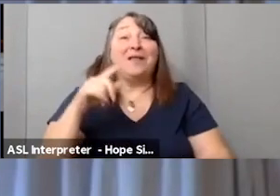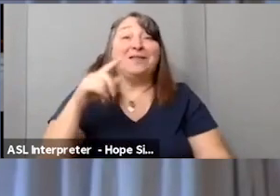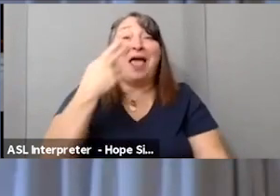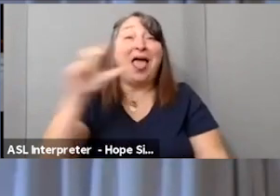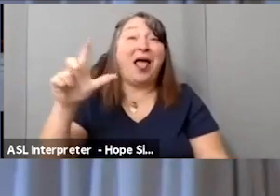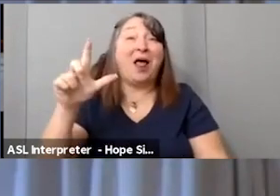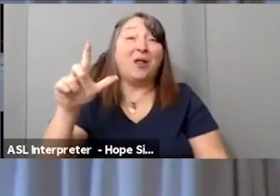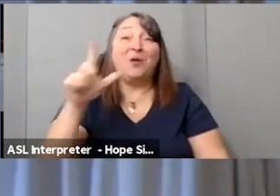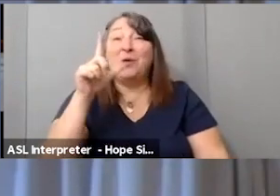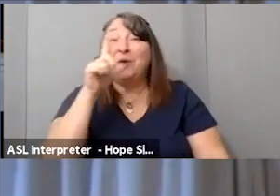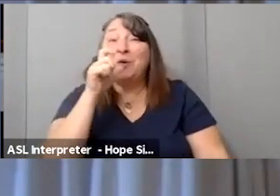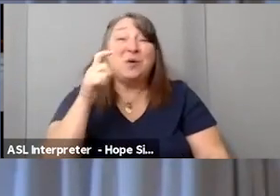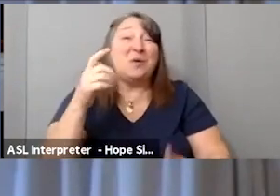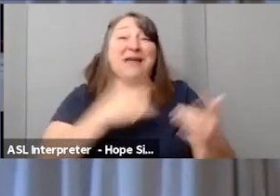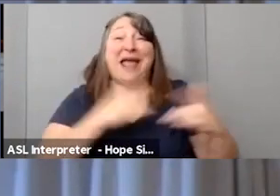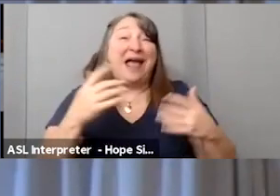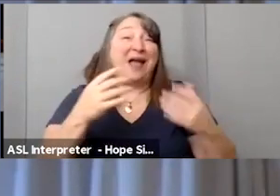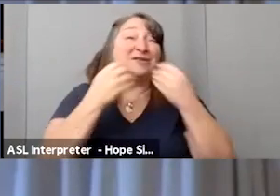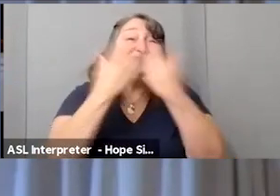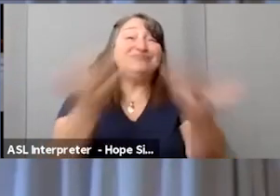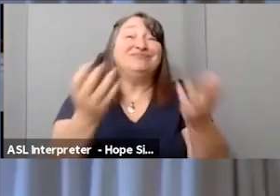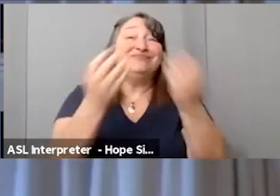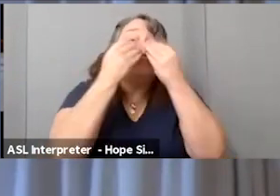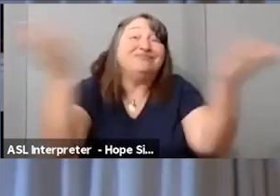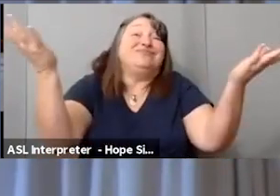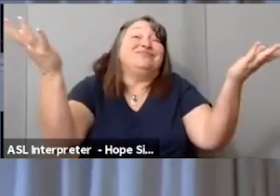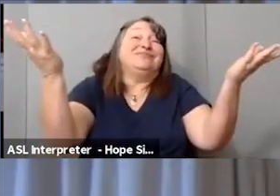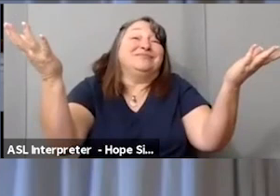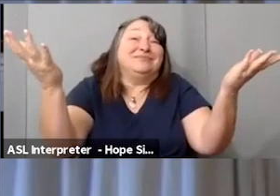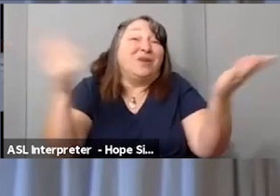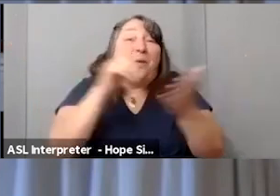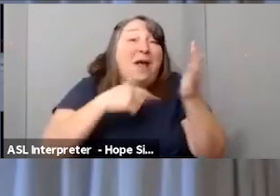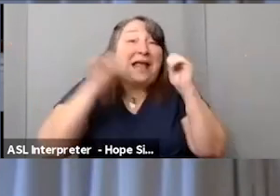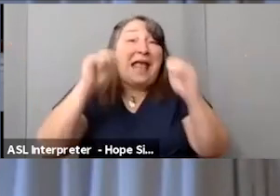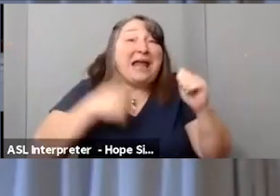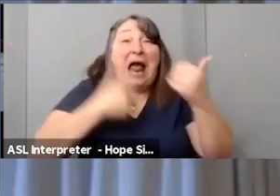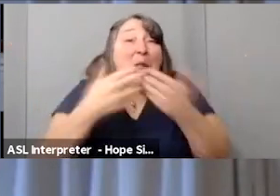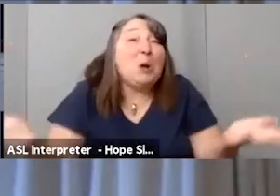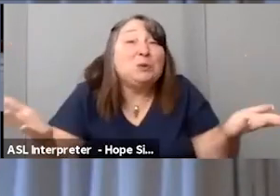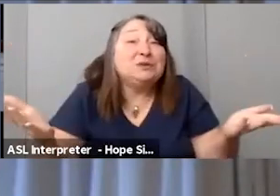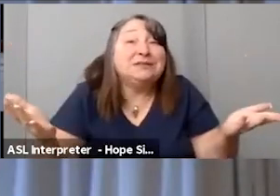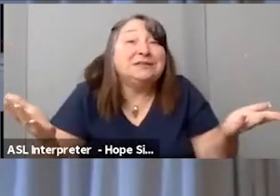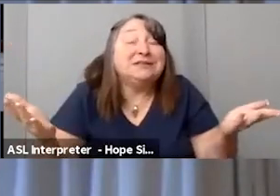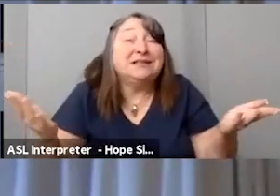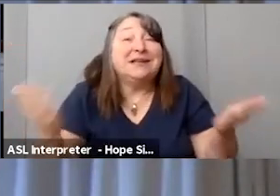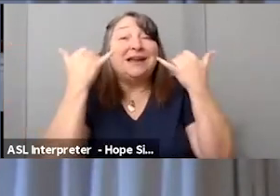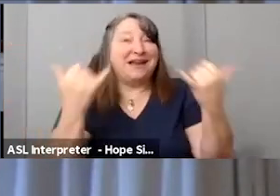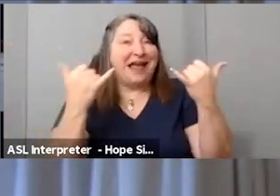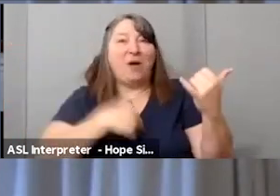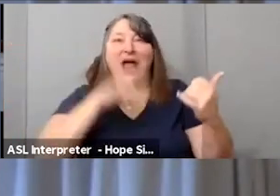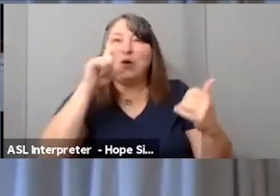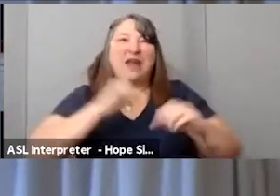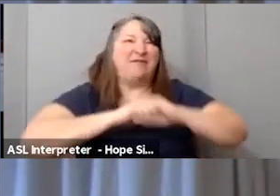know, what do I have to lose? You don't, I find I don't have to defend an